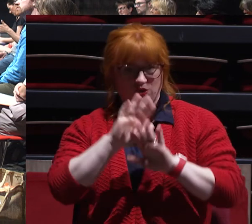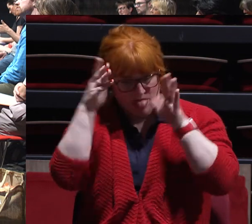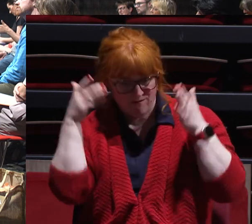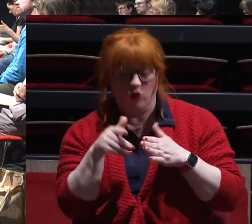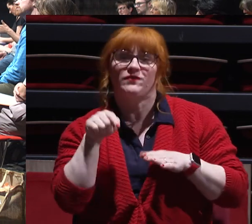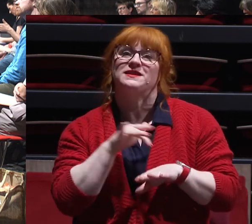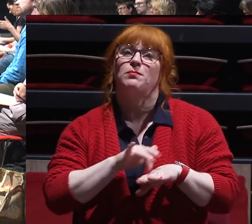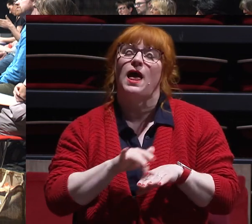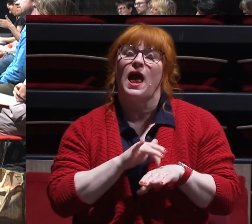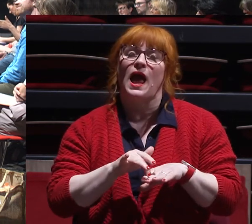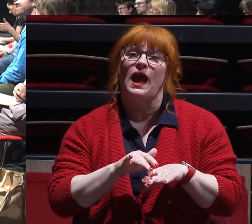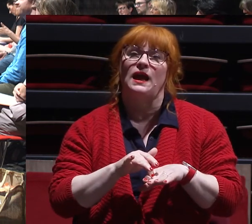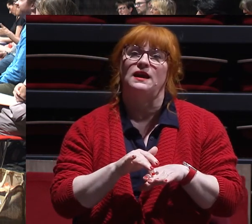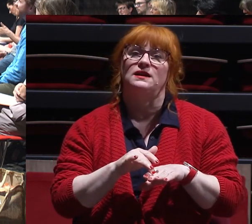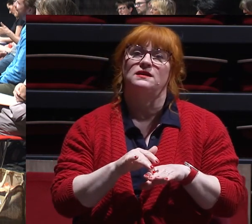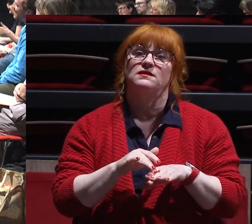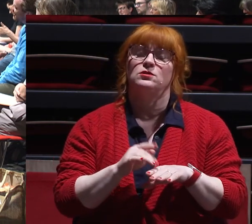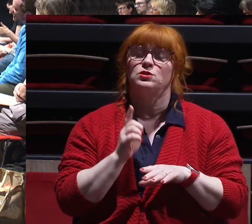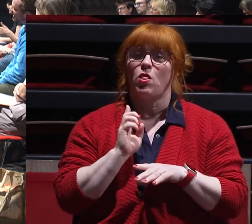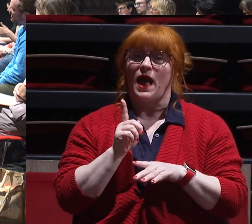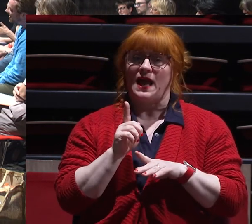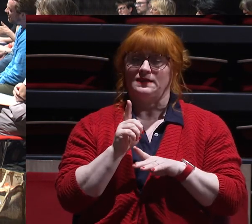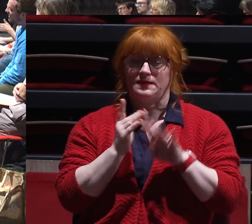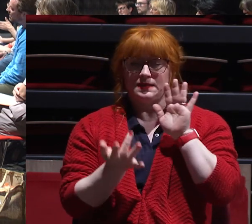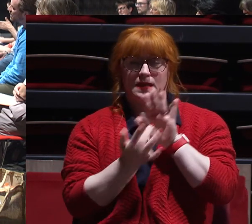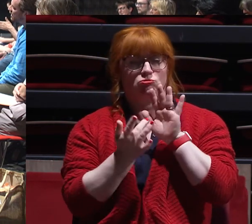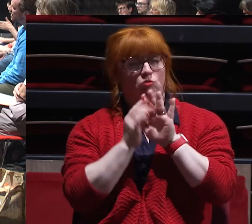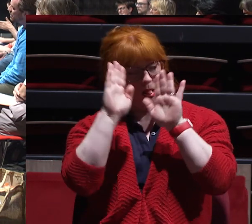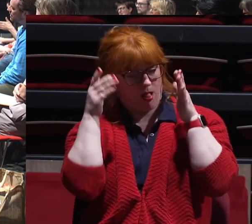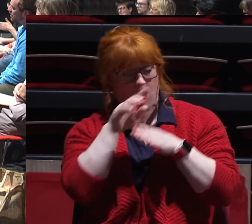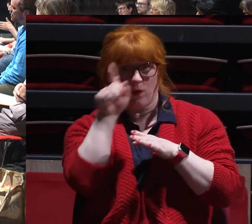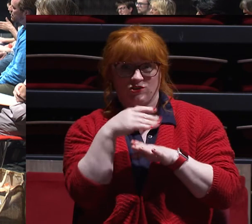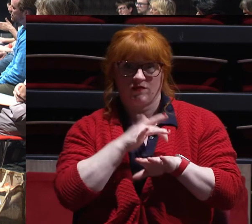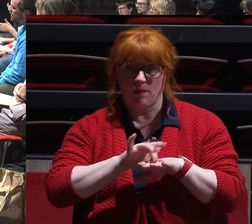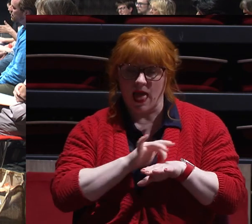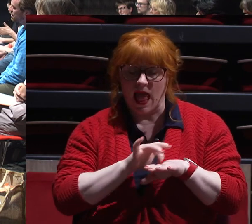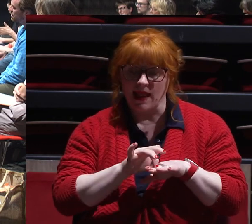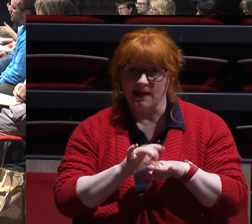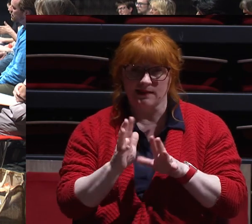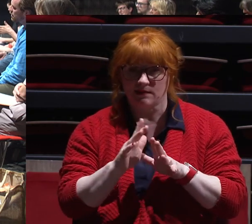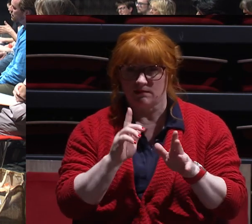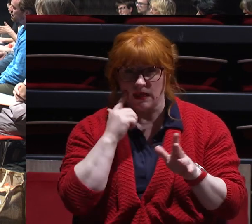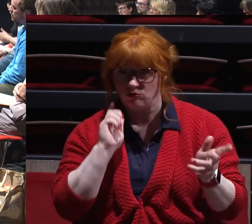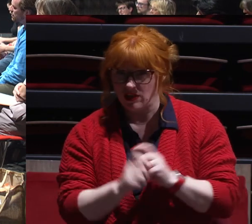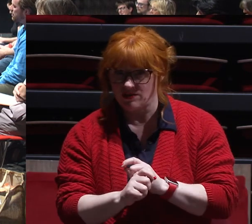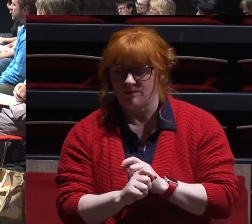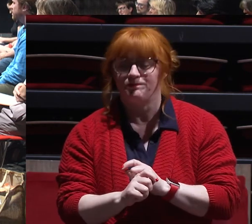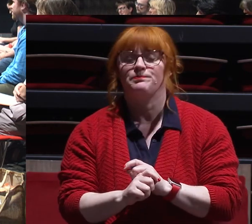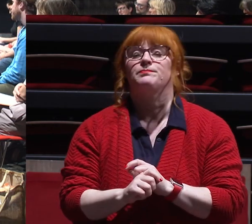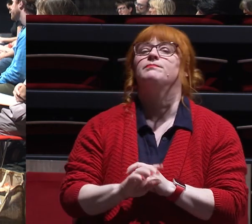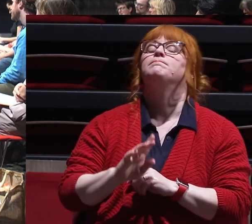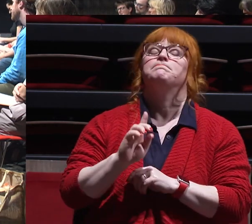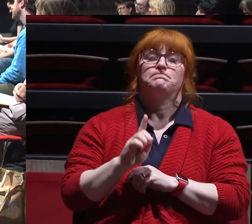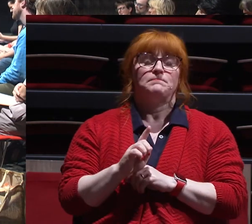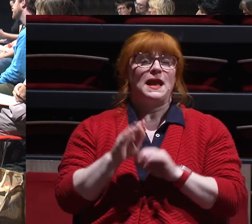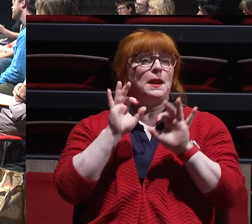the question that the play is going to be about? And does that question ever change when you're writing? So